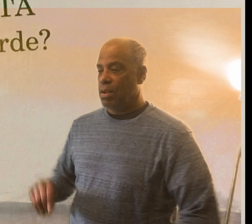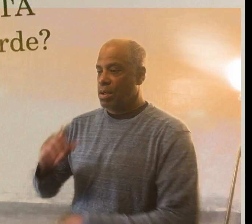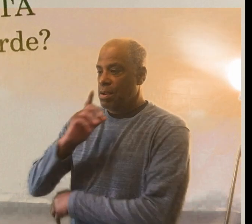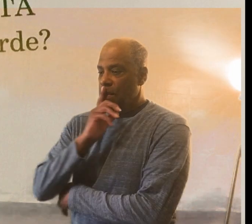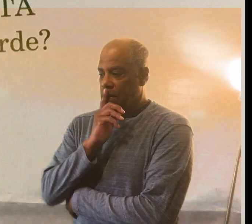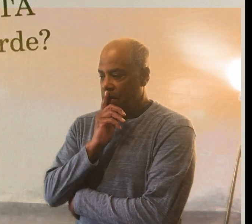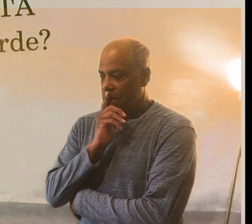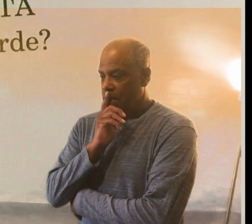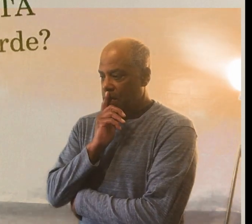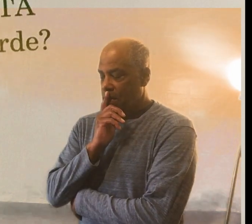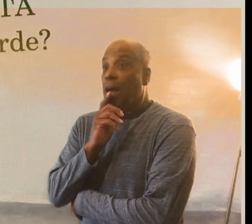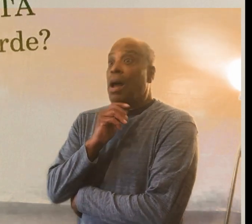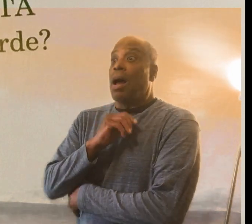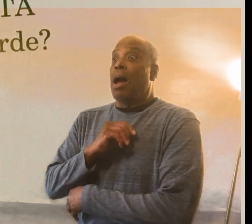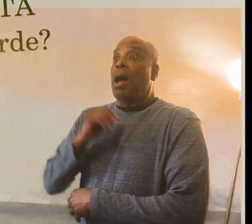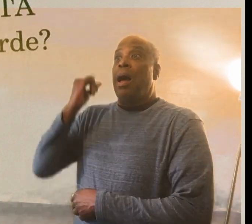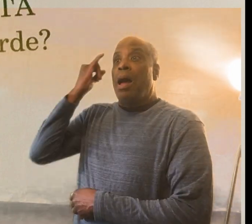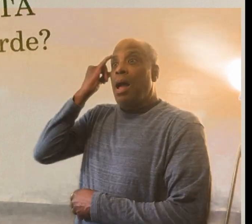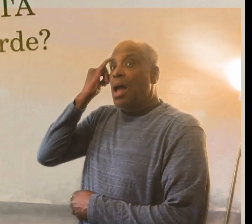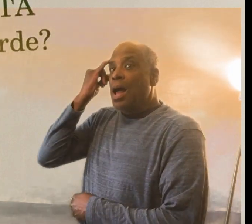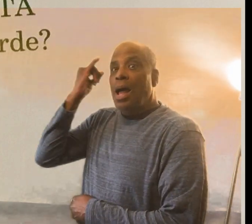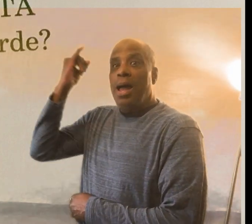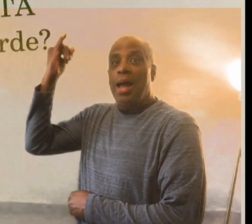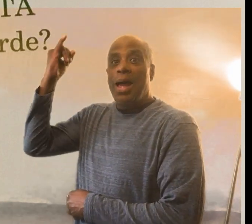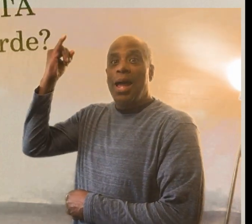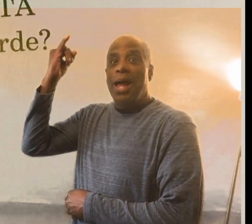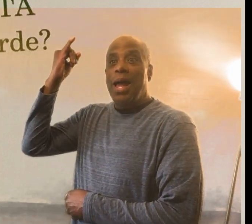Where is that green sheep?